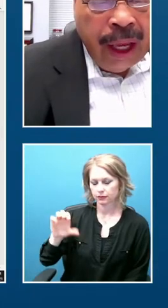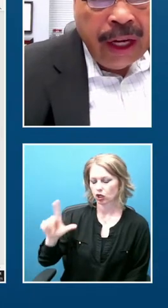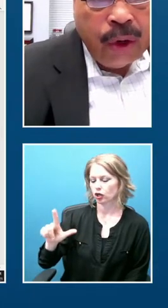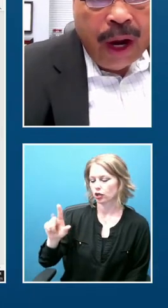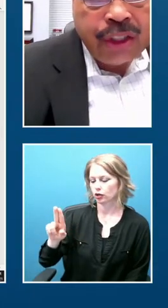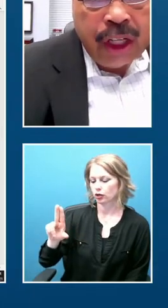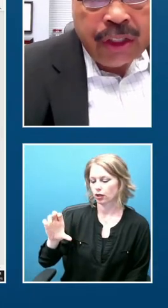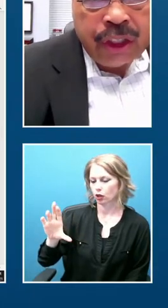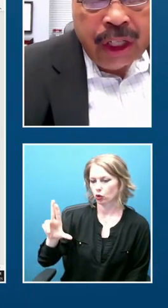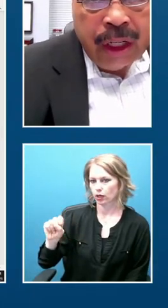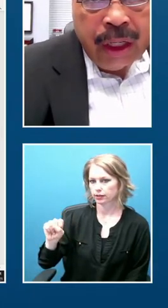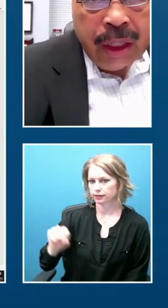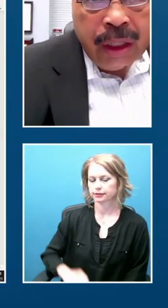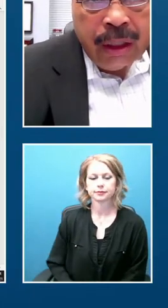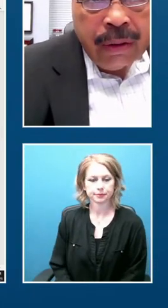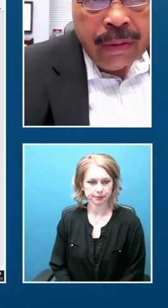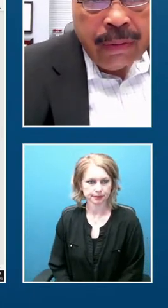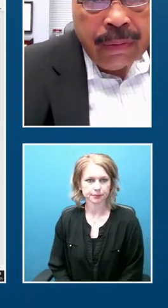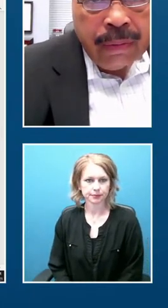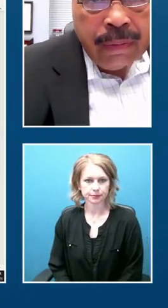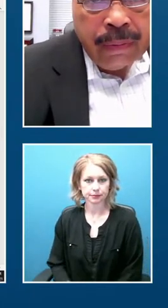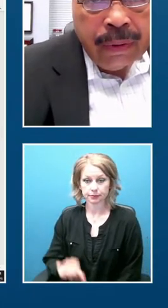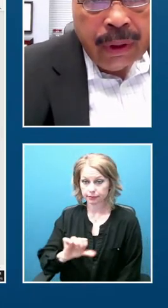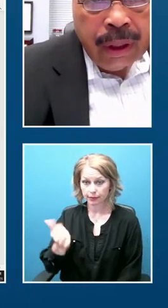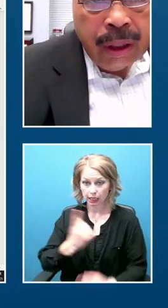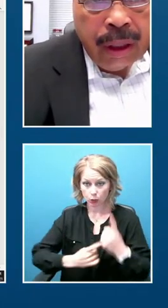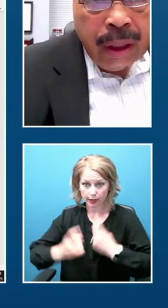Okay. Any questions?